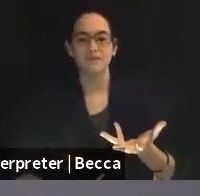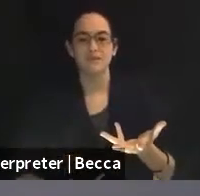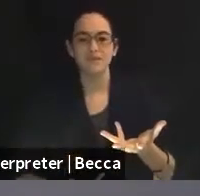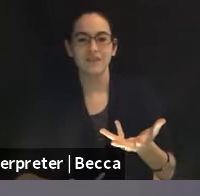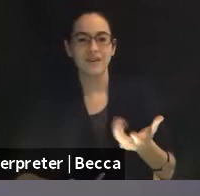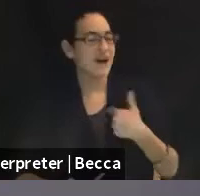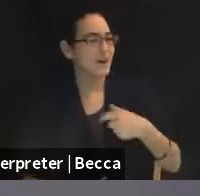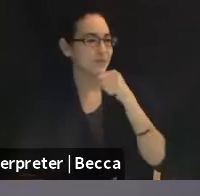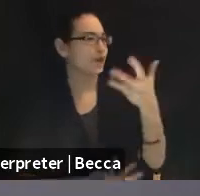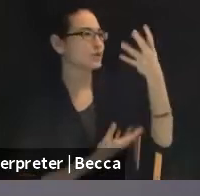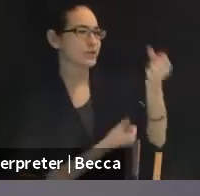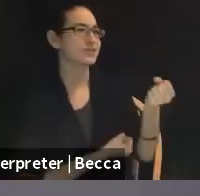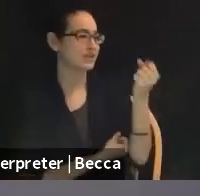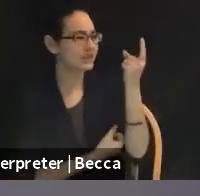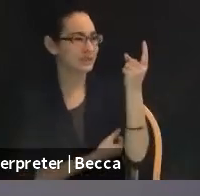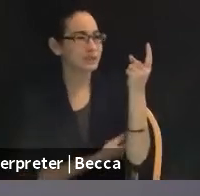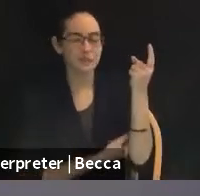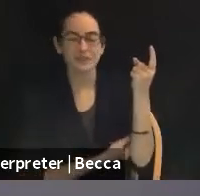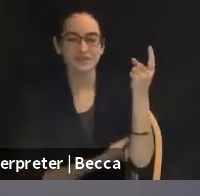trusting. And yet,